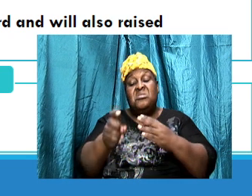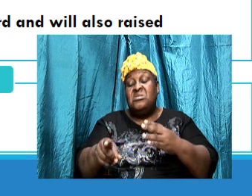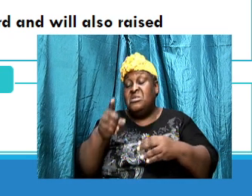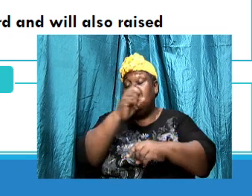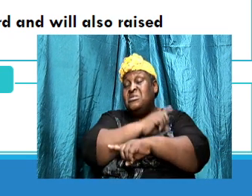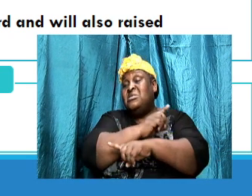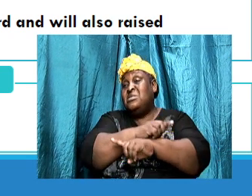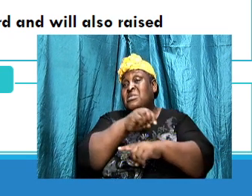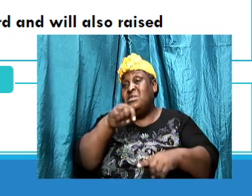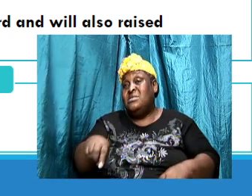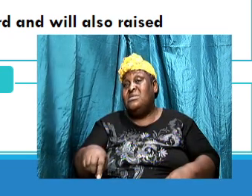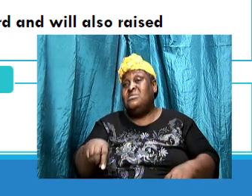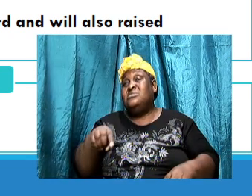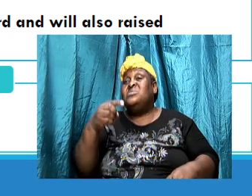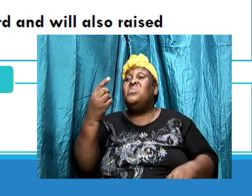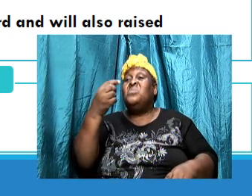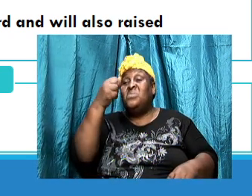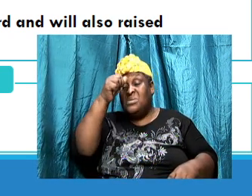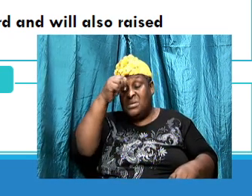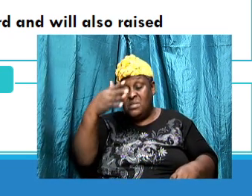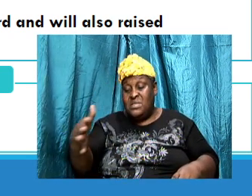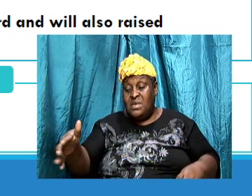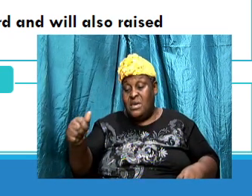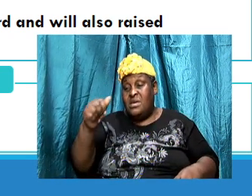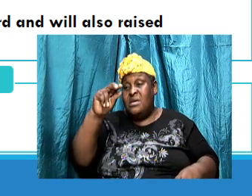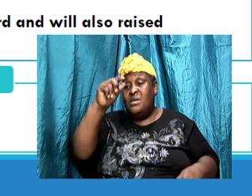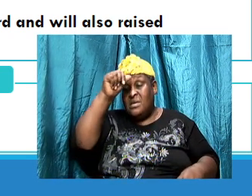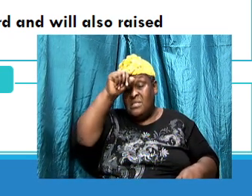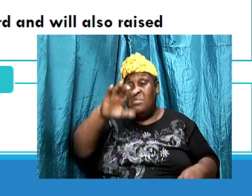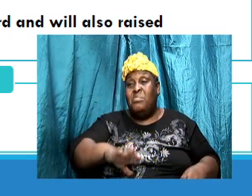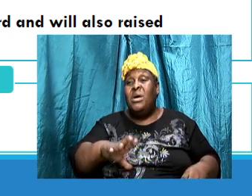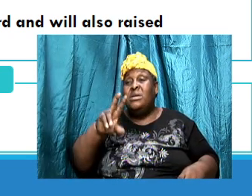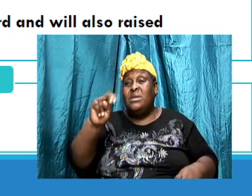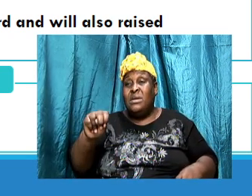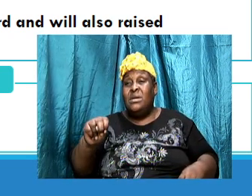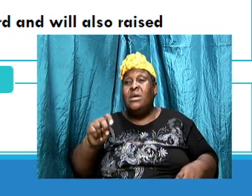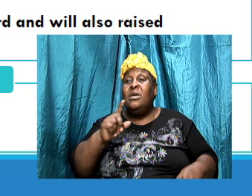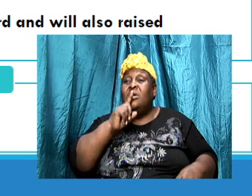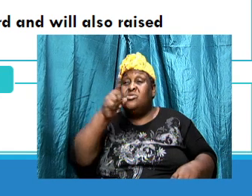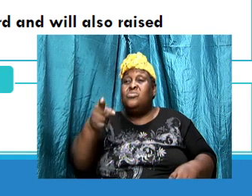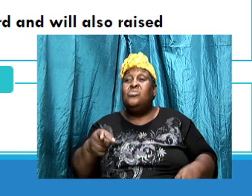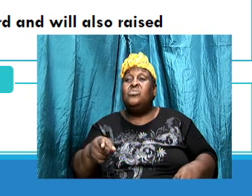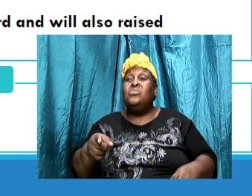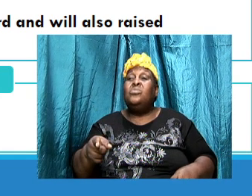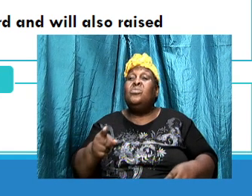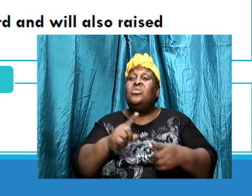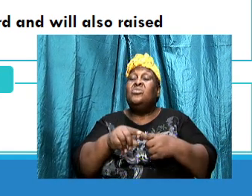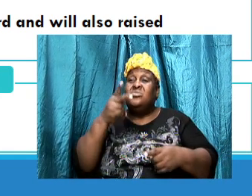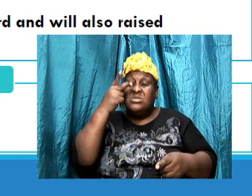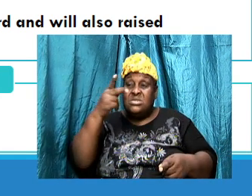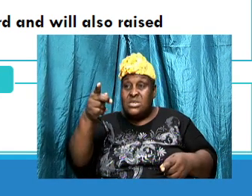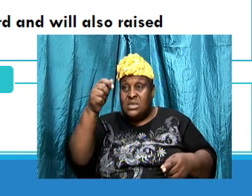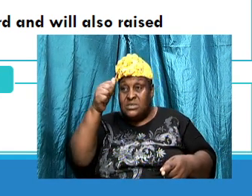could help him to truly come back to God. In